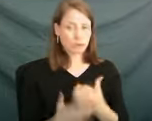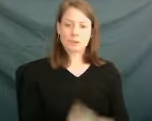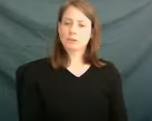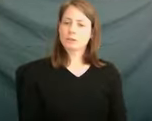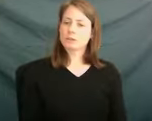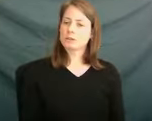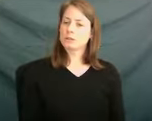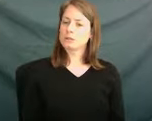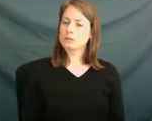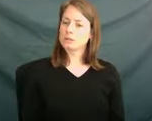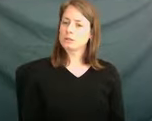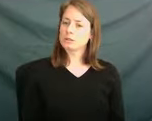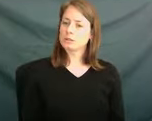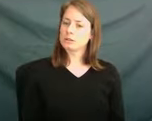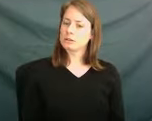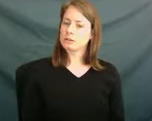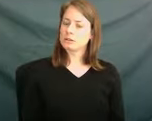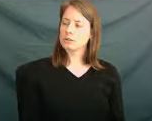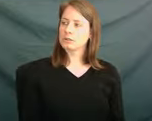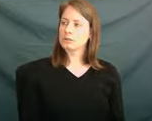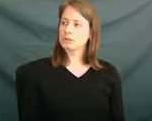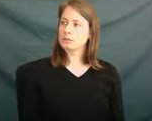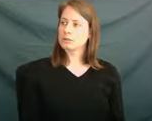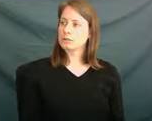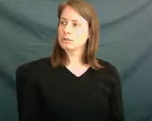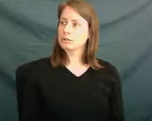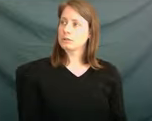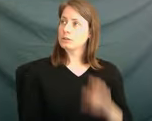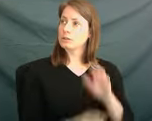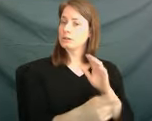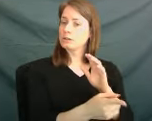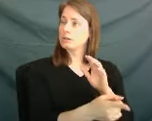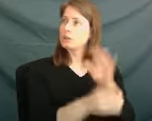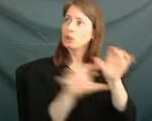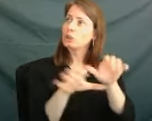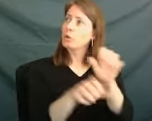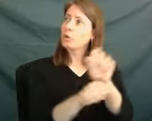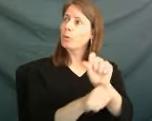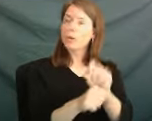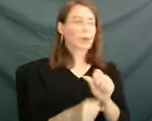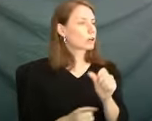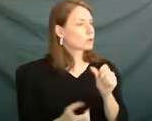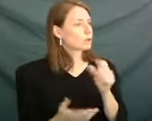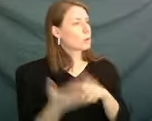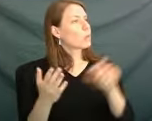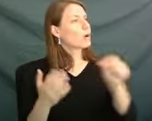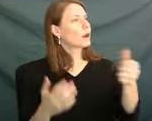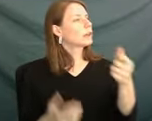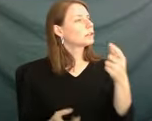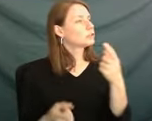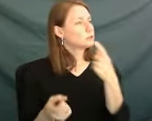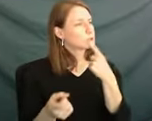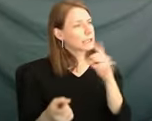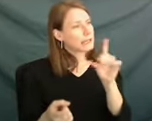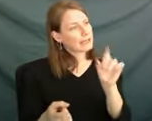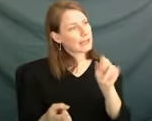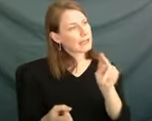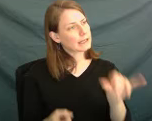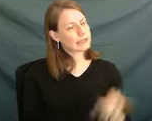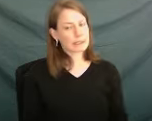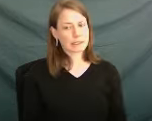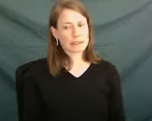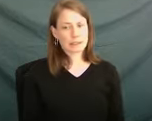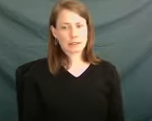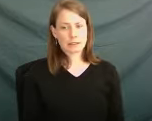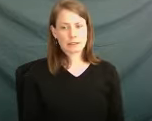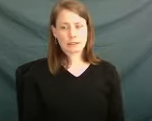time, doing the work. Somebody else said something else. Danny, what do I want you to do? All right, we're going to talk about that response in a